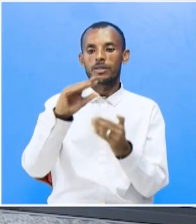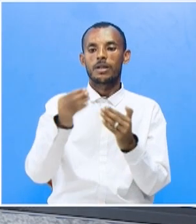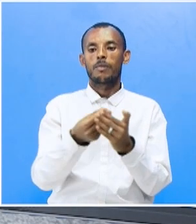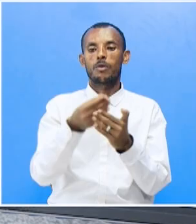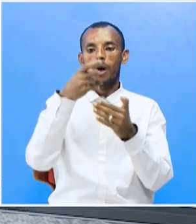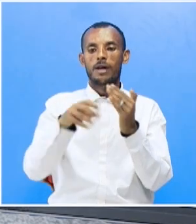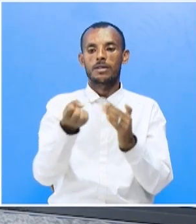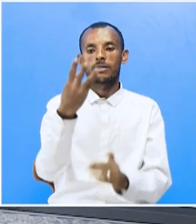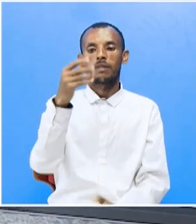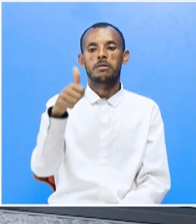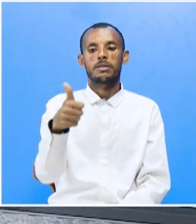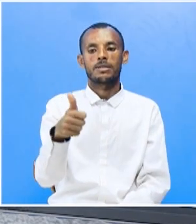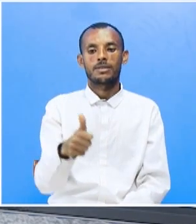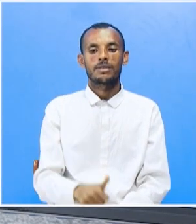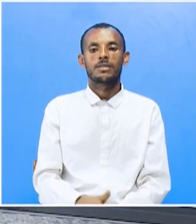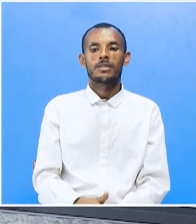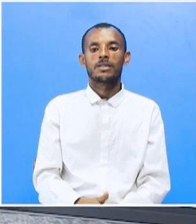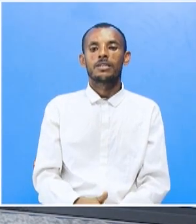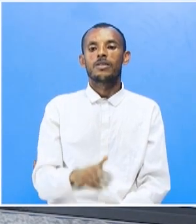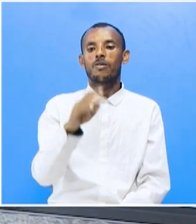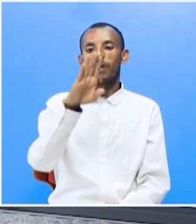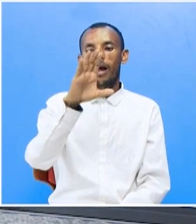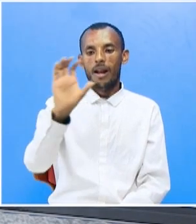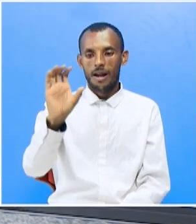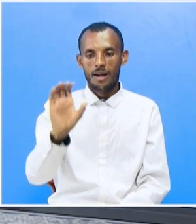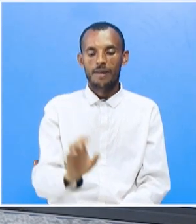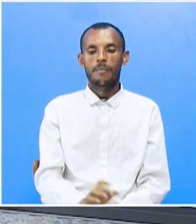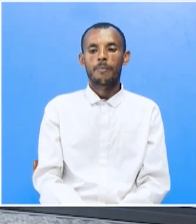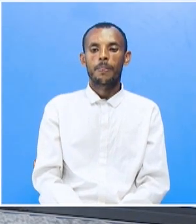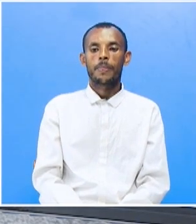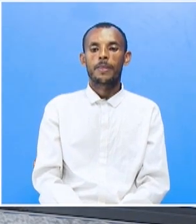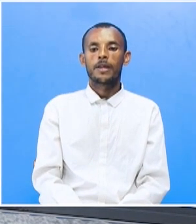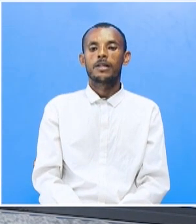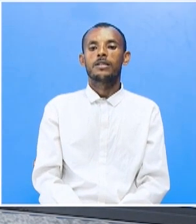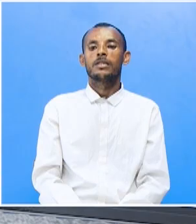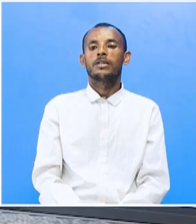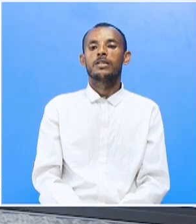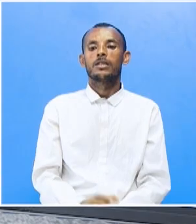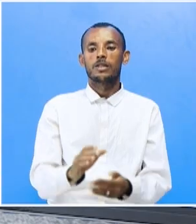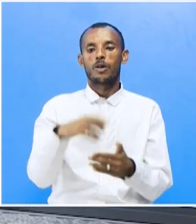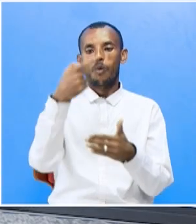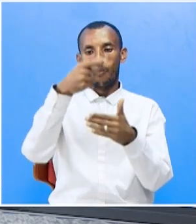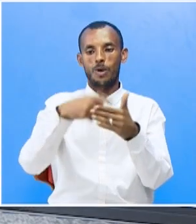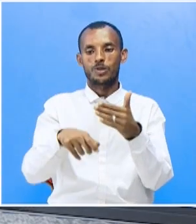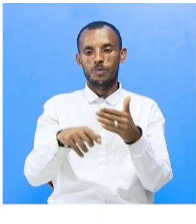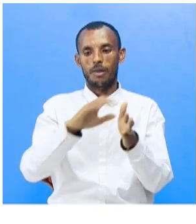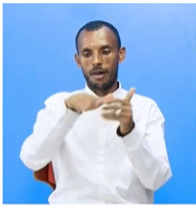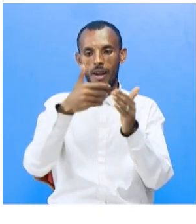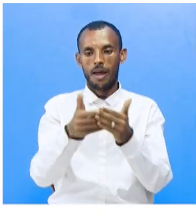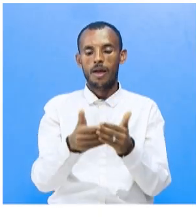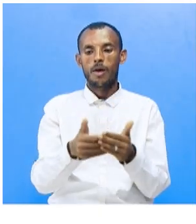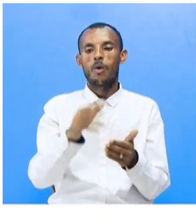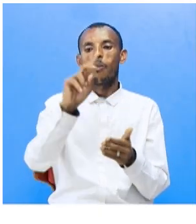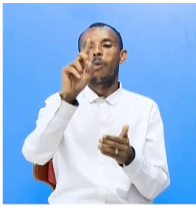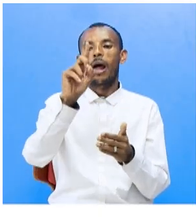10 birr. The cost of 400, we can see, we can just write it here. One